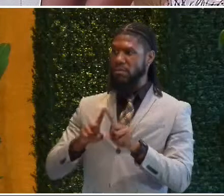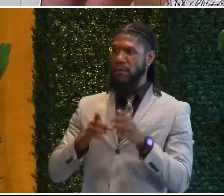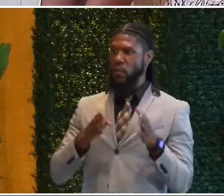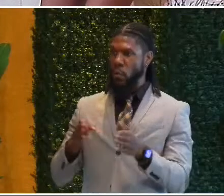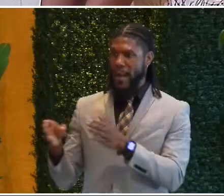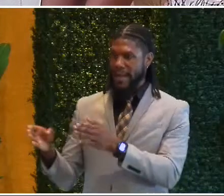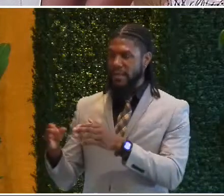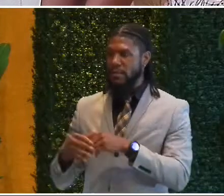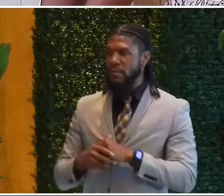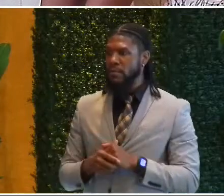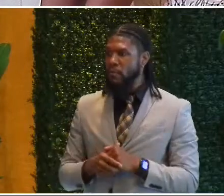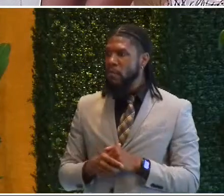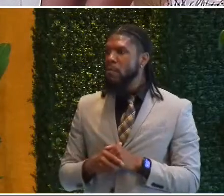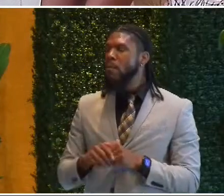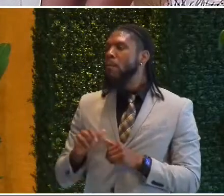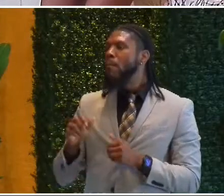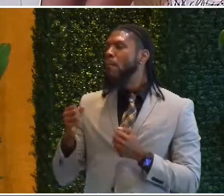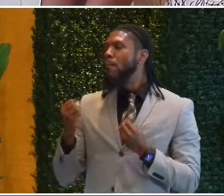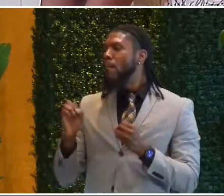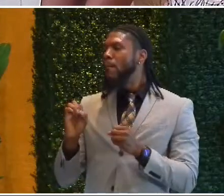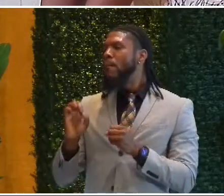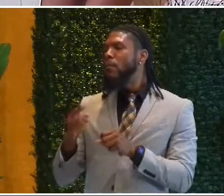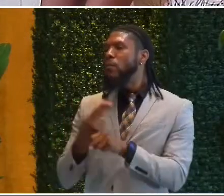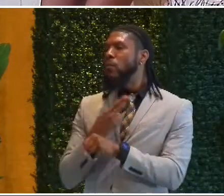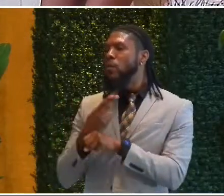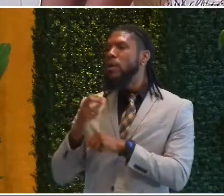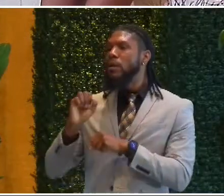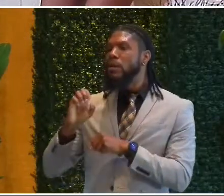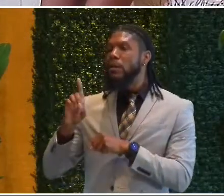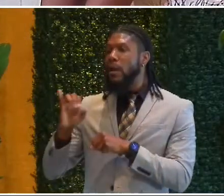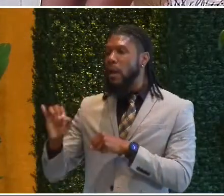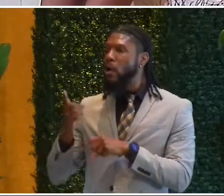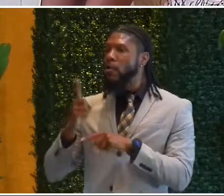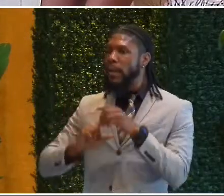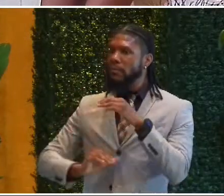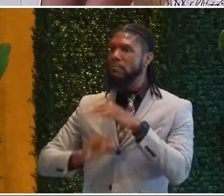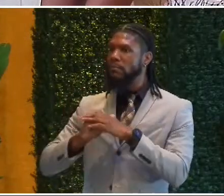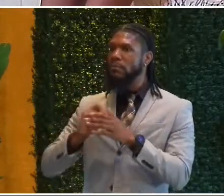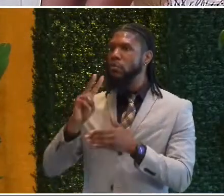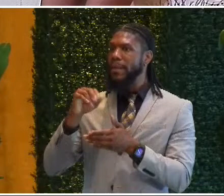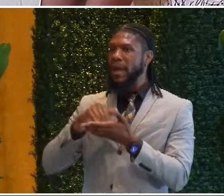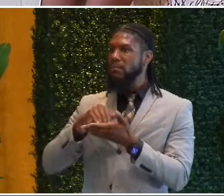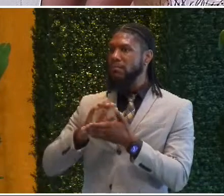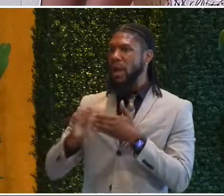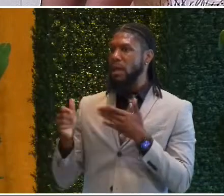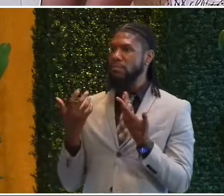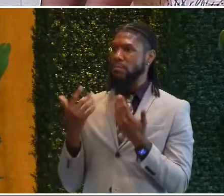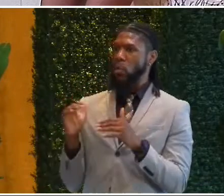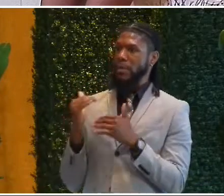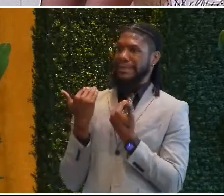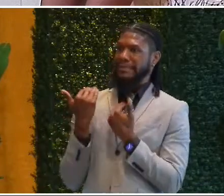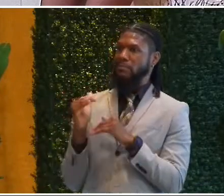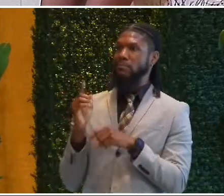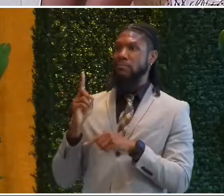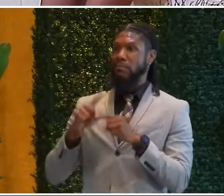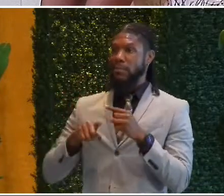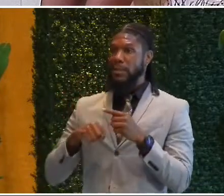on Social Security disability, you are not allowed to make more than $2,000 to your name. You're not allowed to get